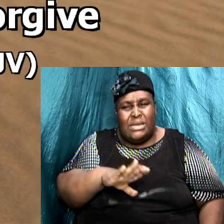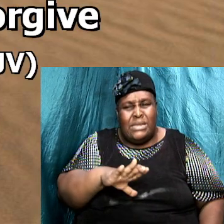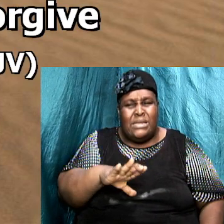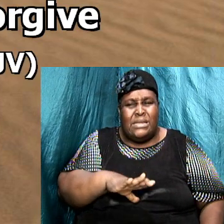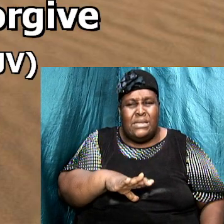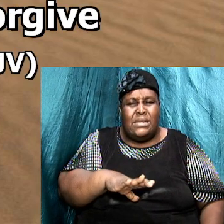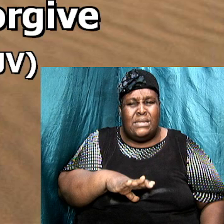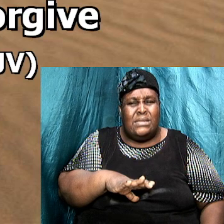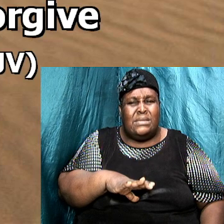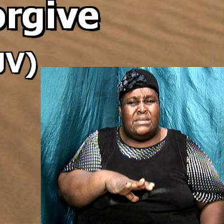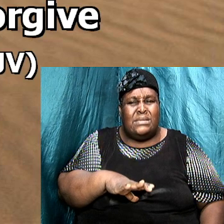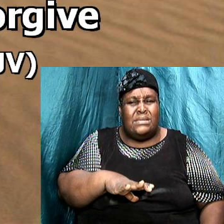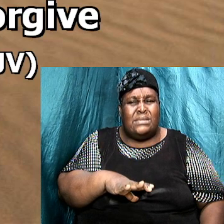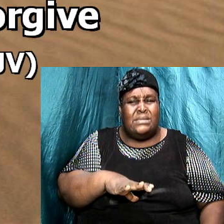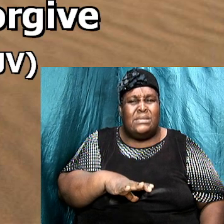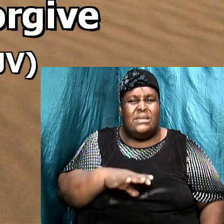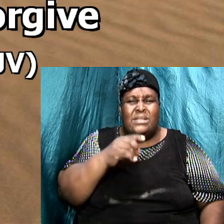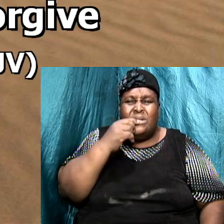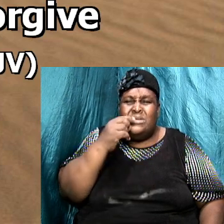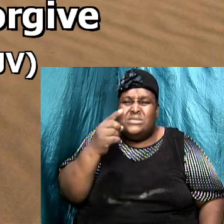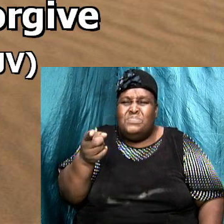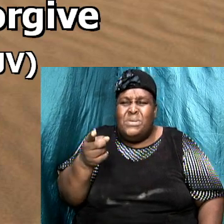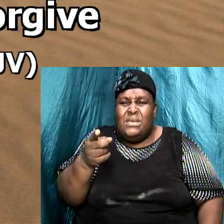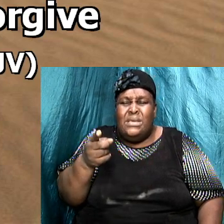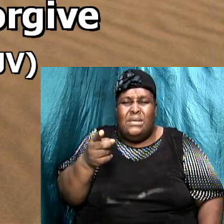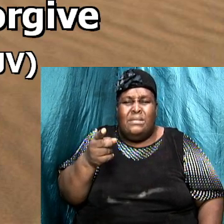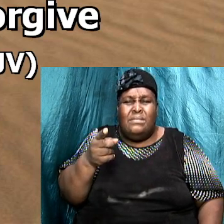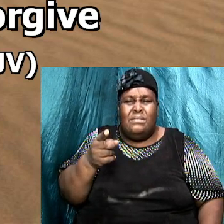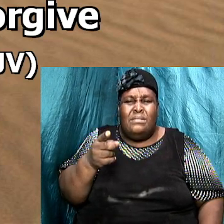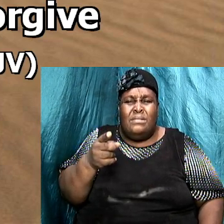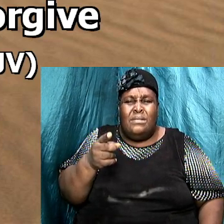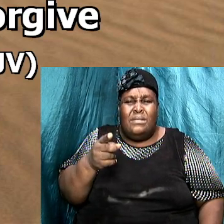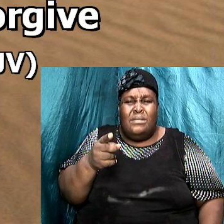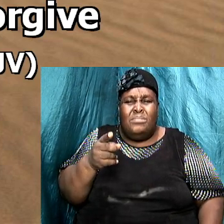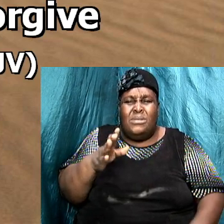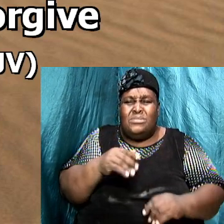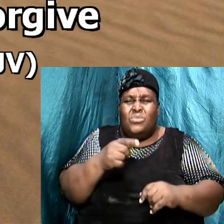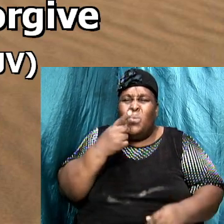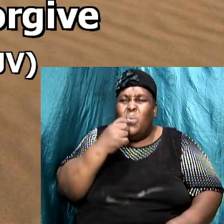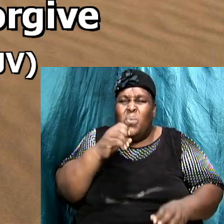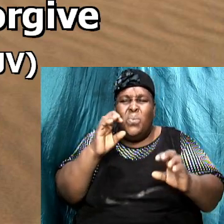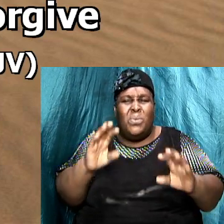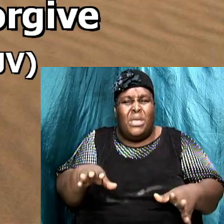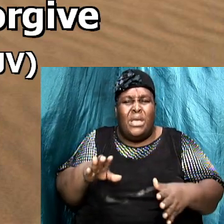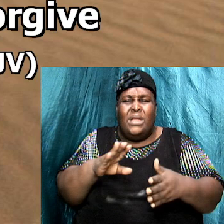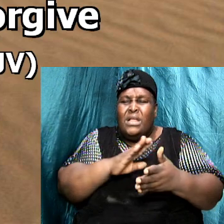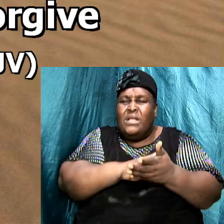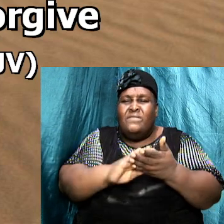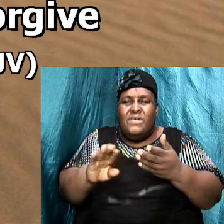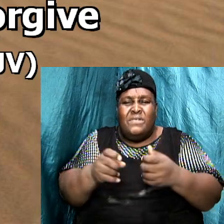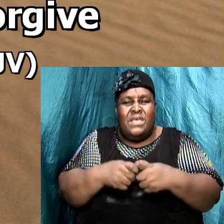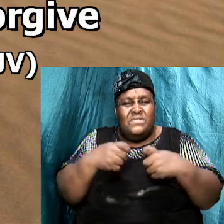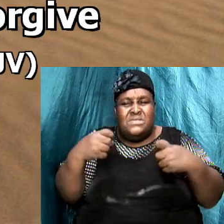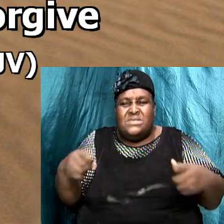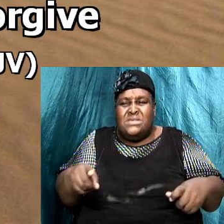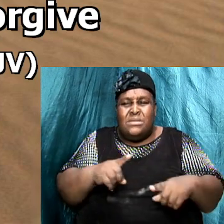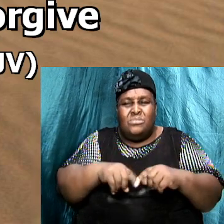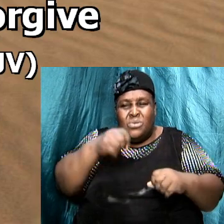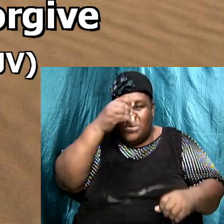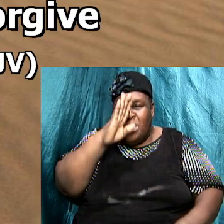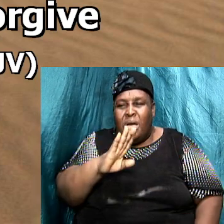Why doeth this man thus speak blasphemies? Who can forgive sins but God? So this was Jesus,